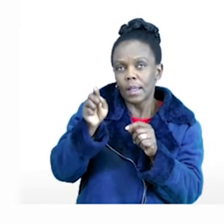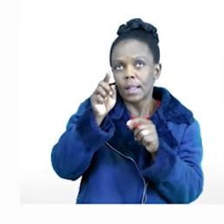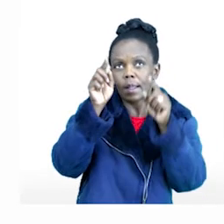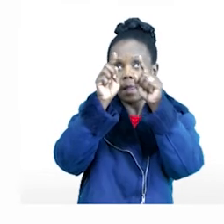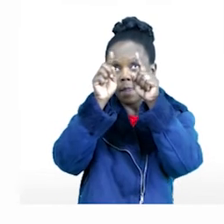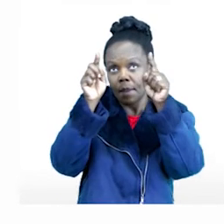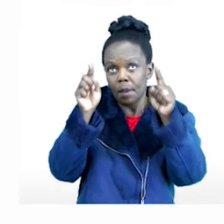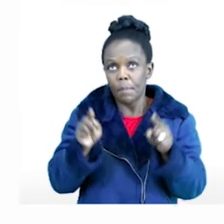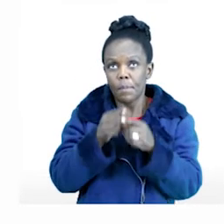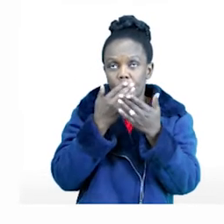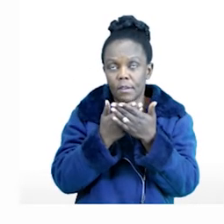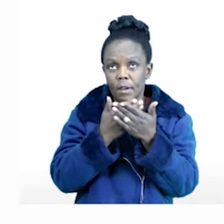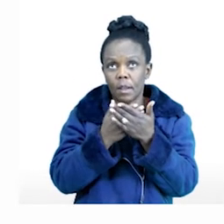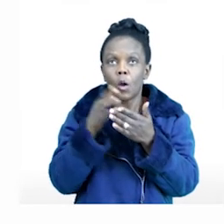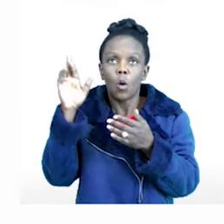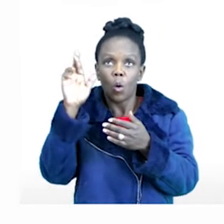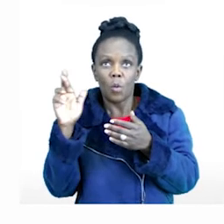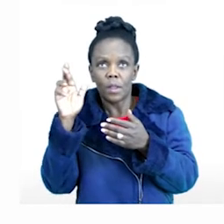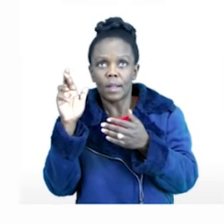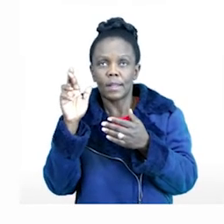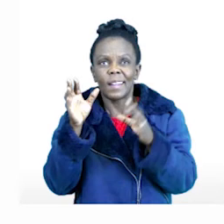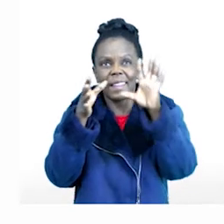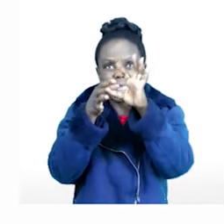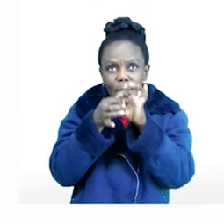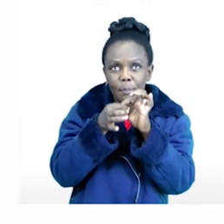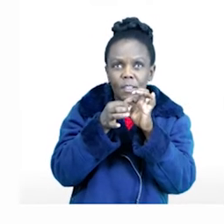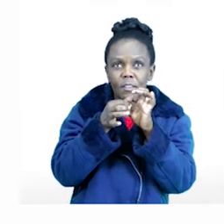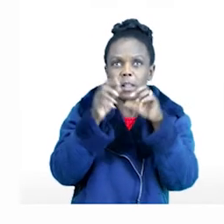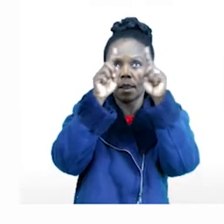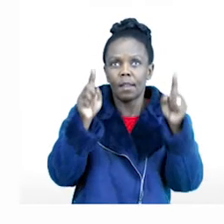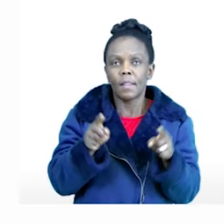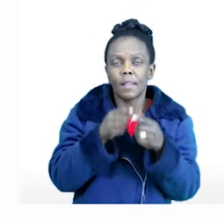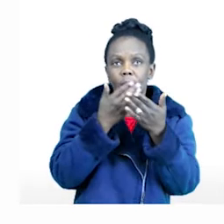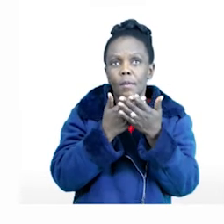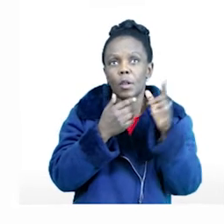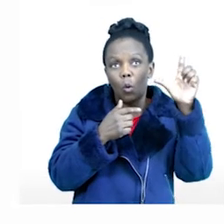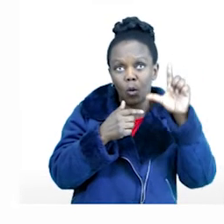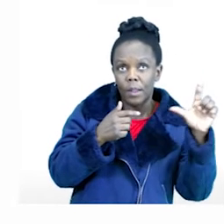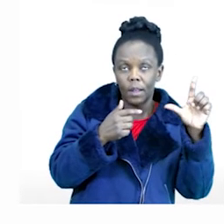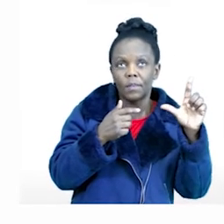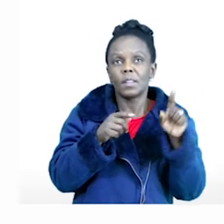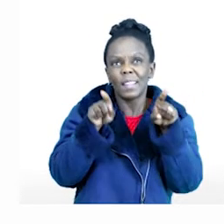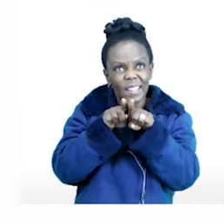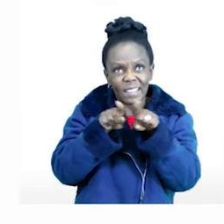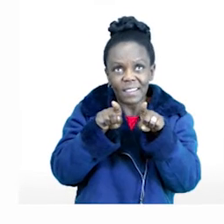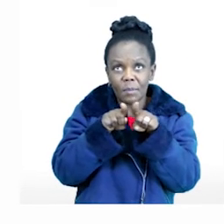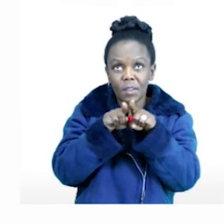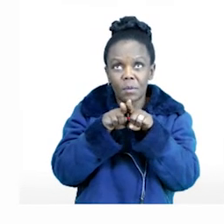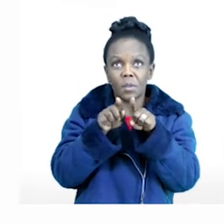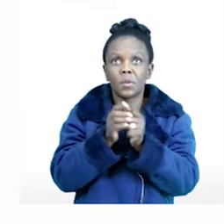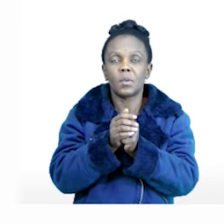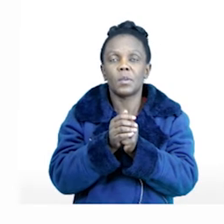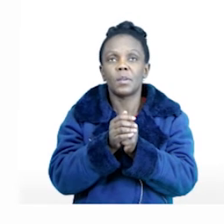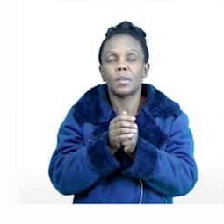side to match the picture on the left-hand side. Now, because this exercise is very simple, you are going to do